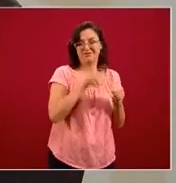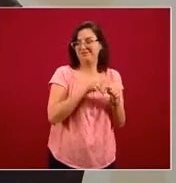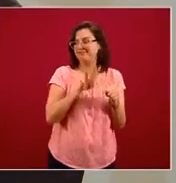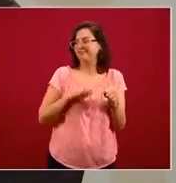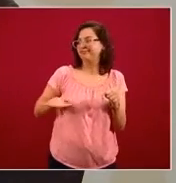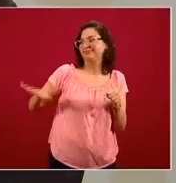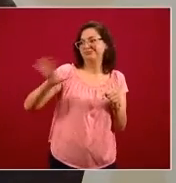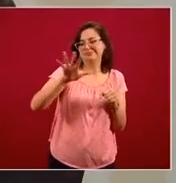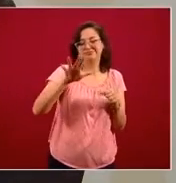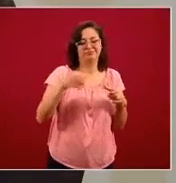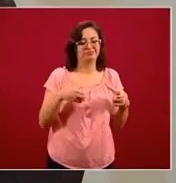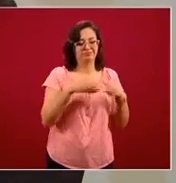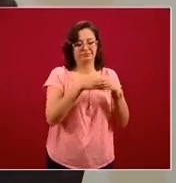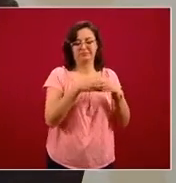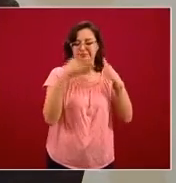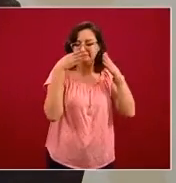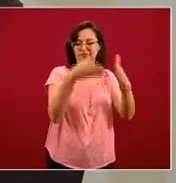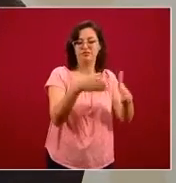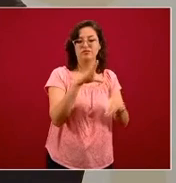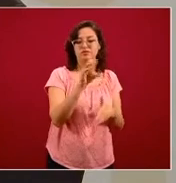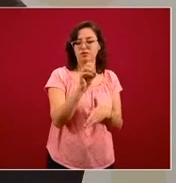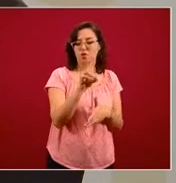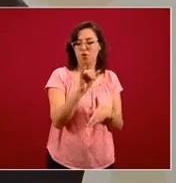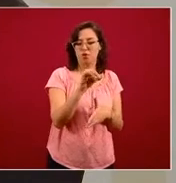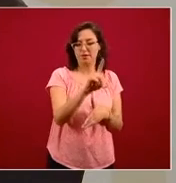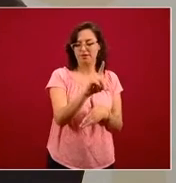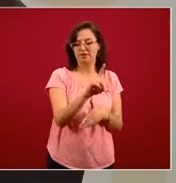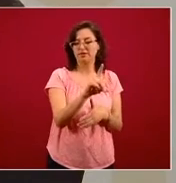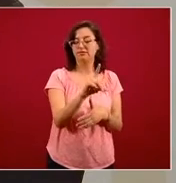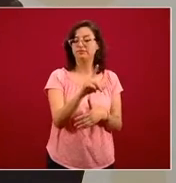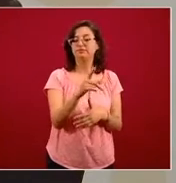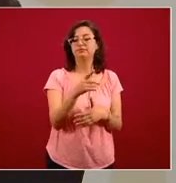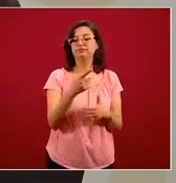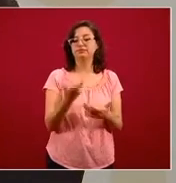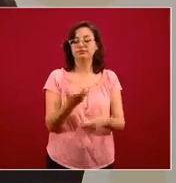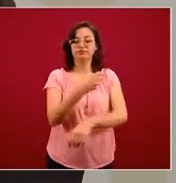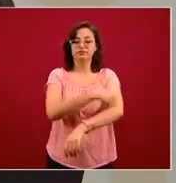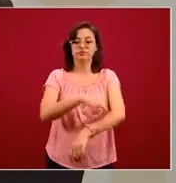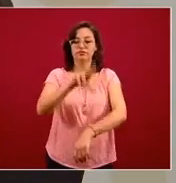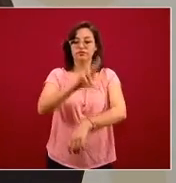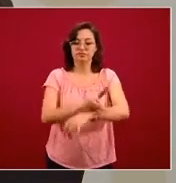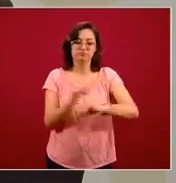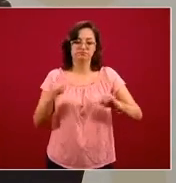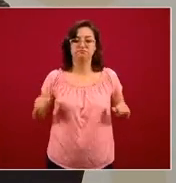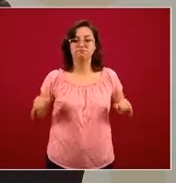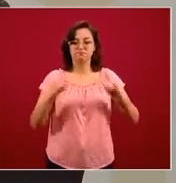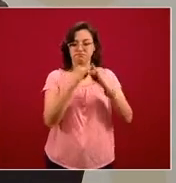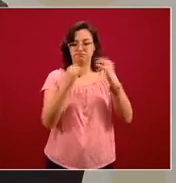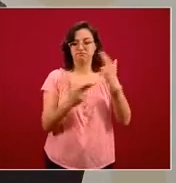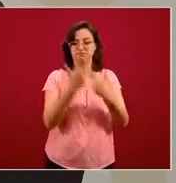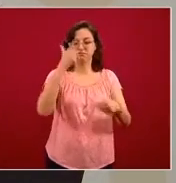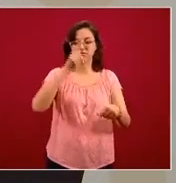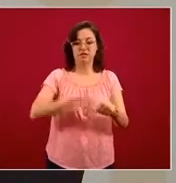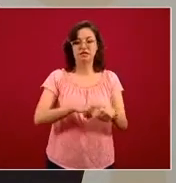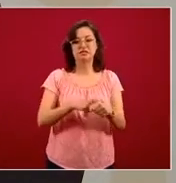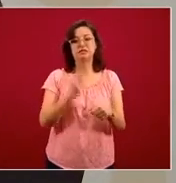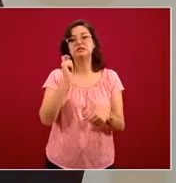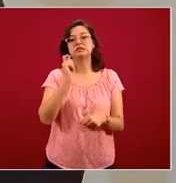So 6, I guess, yeah, yep, those 6 that had been retrofitted for COVID,